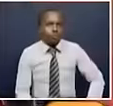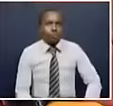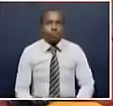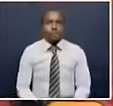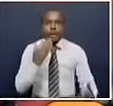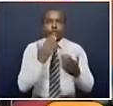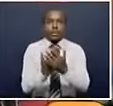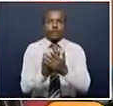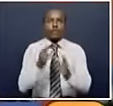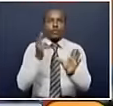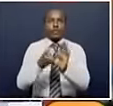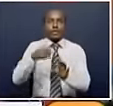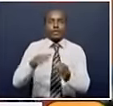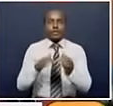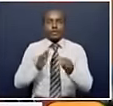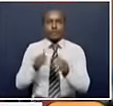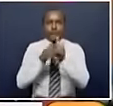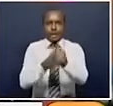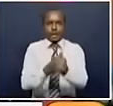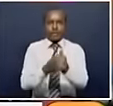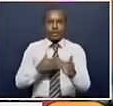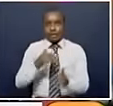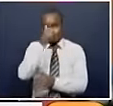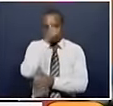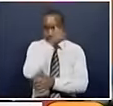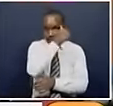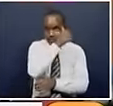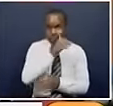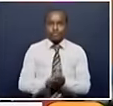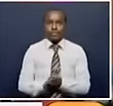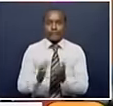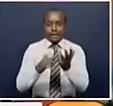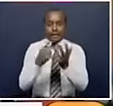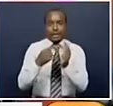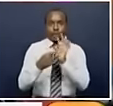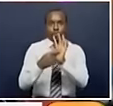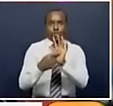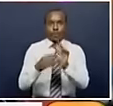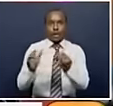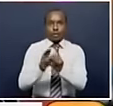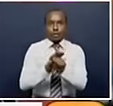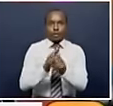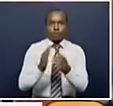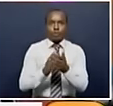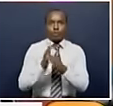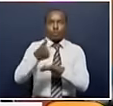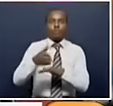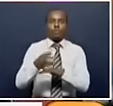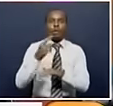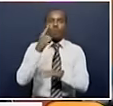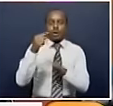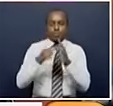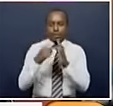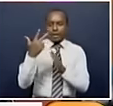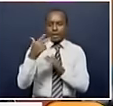Thank you for joining us on Women in Leadership. My name is Lillian Muli. Statistics indicate that a total of over 1.3 million